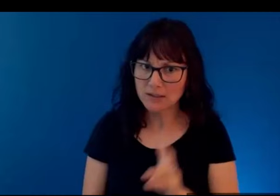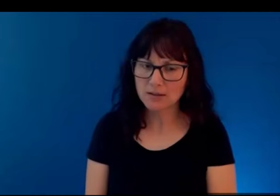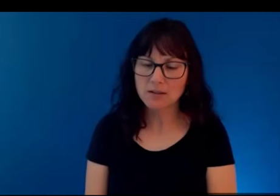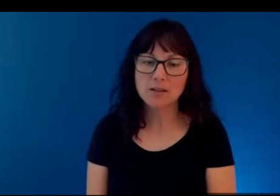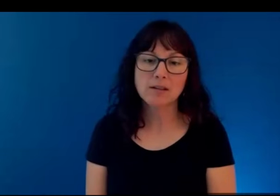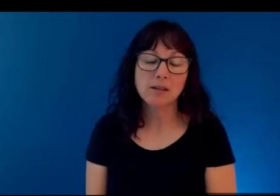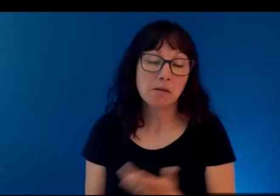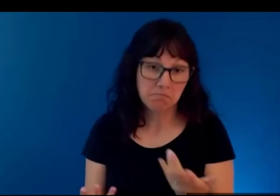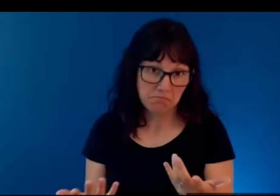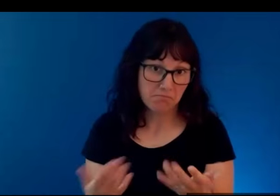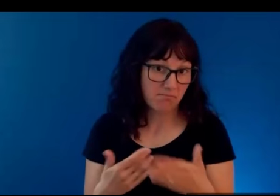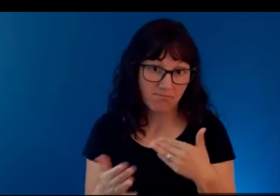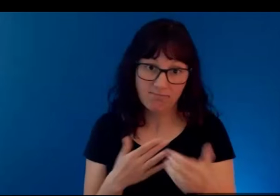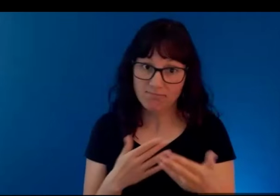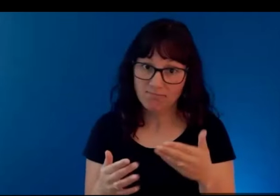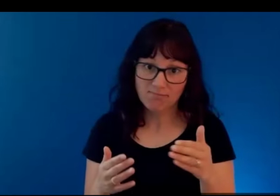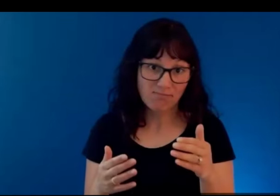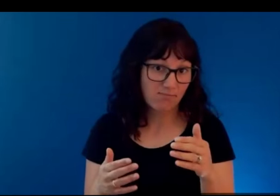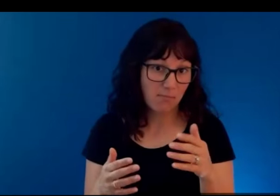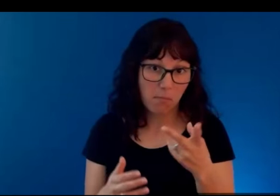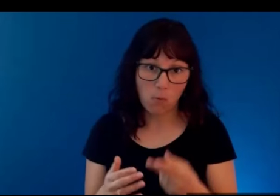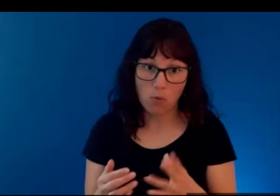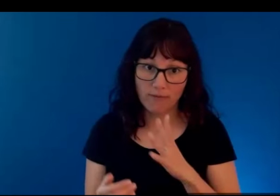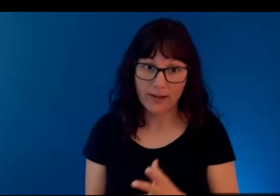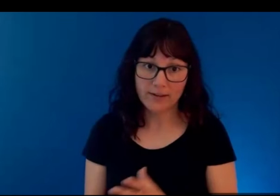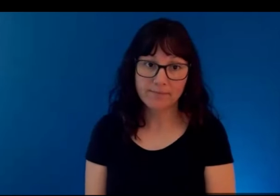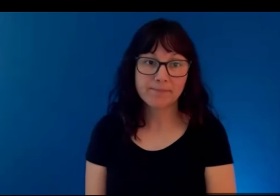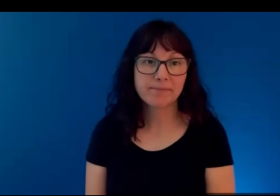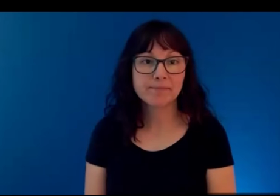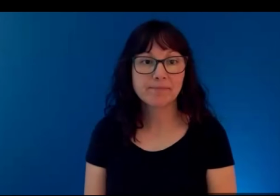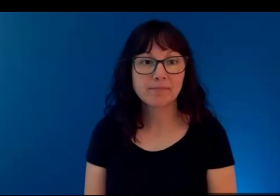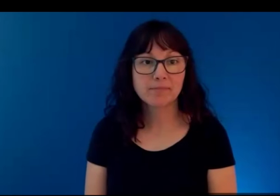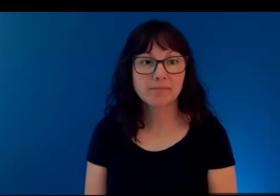46. Either way is fine.